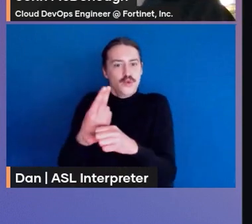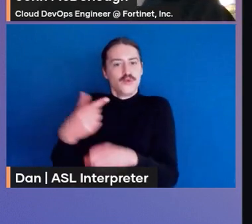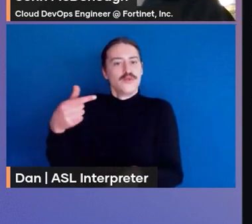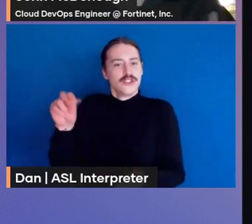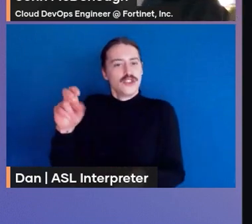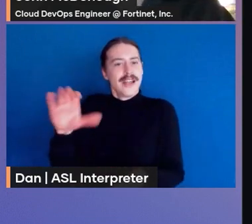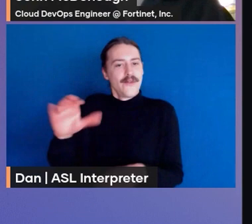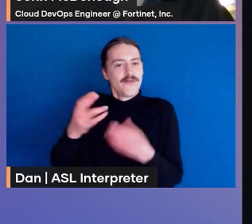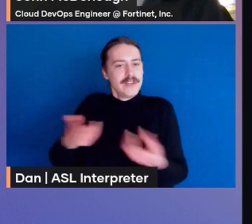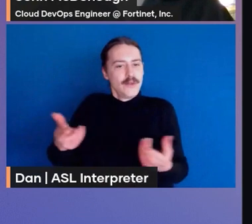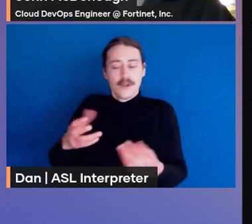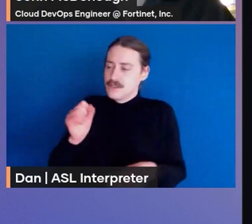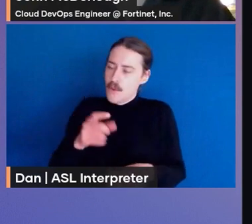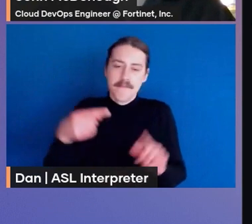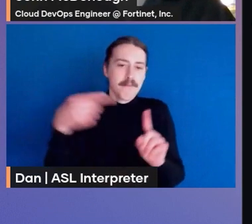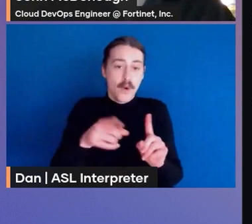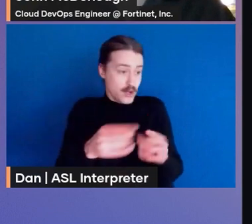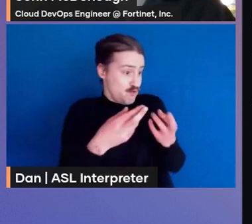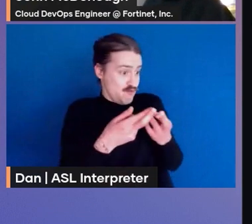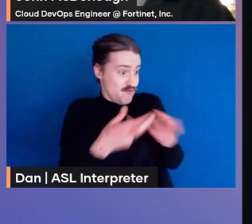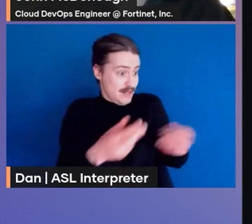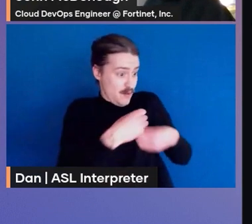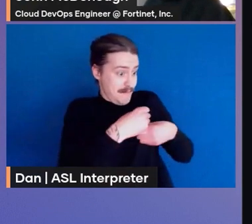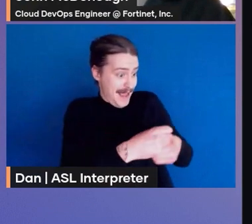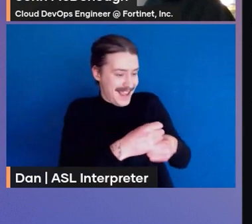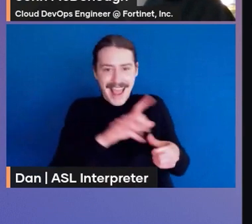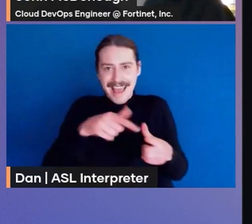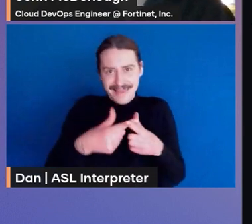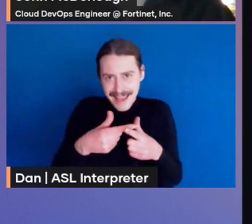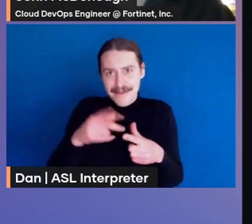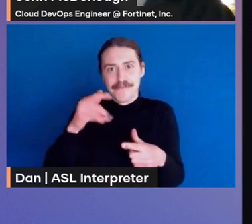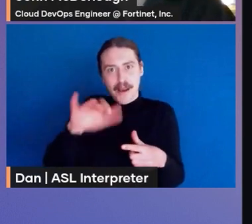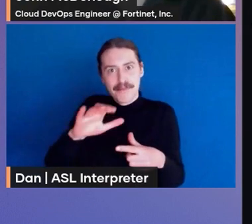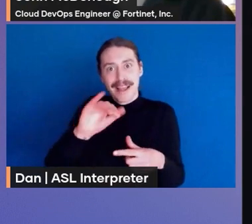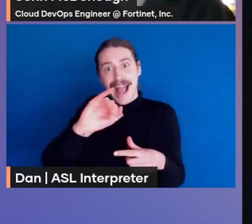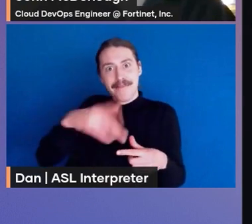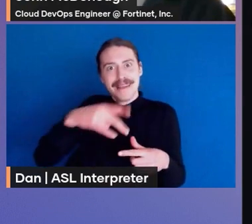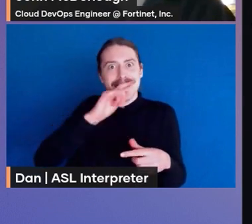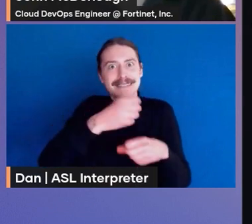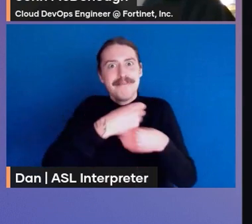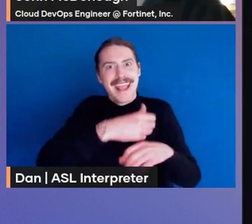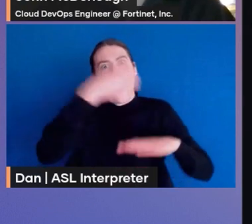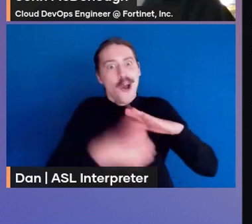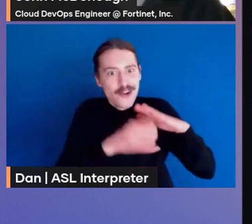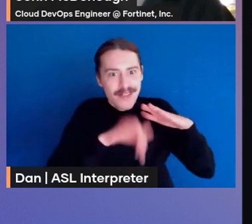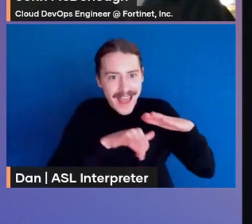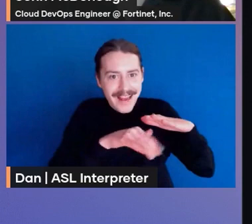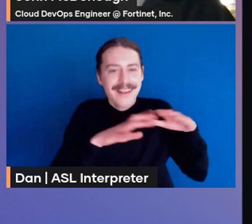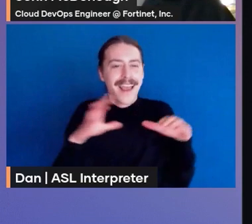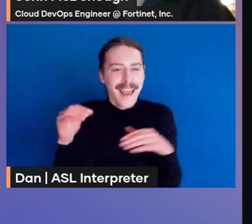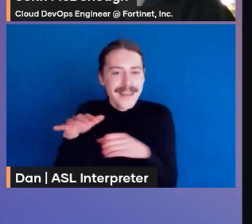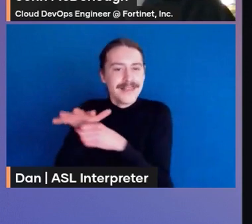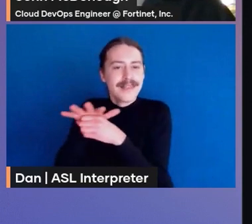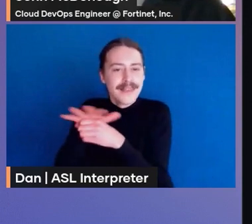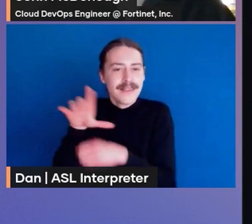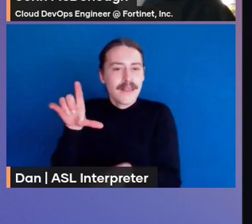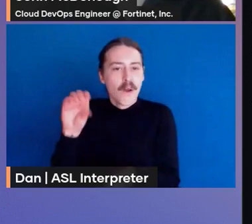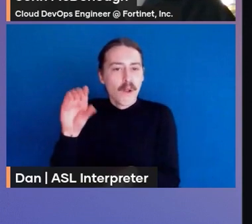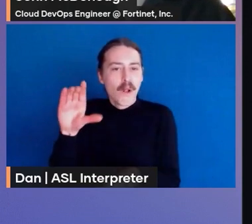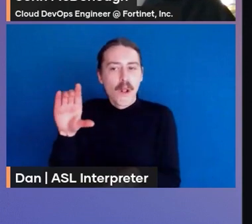gets created and public IPs get generated under that resource group. And then the locals provide input